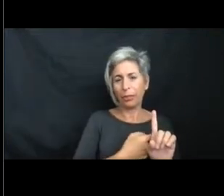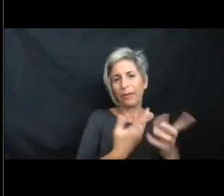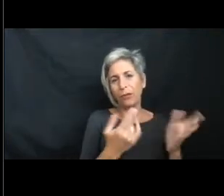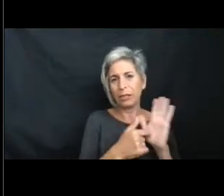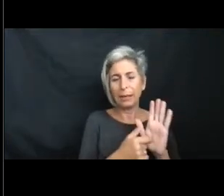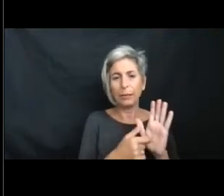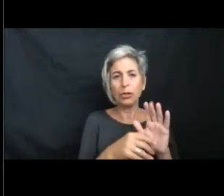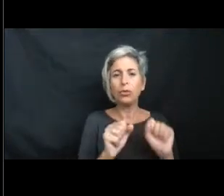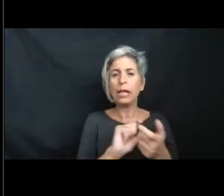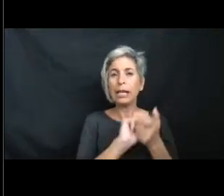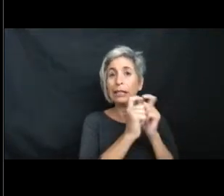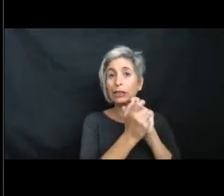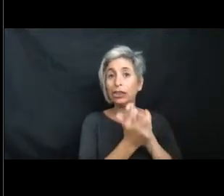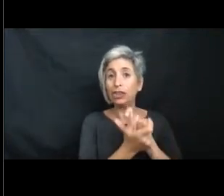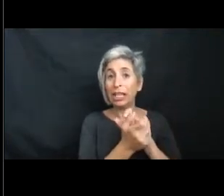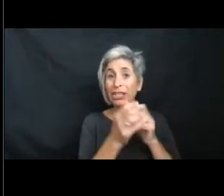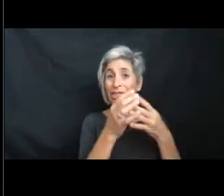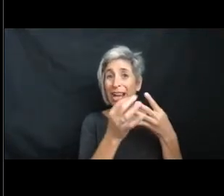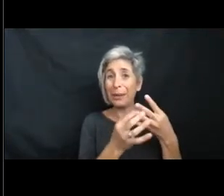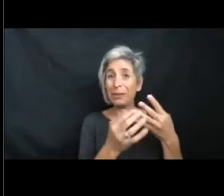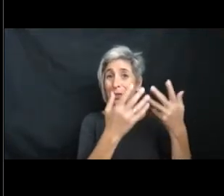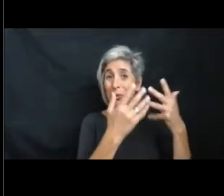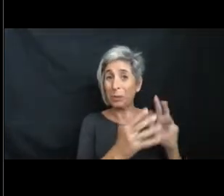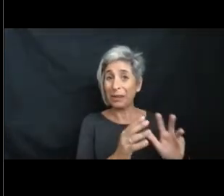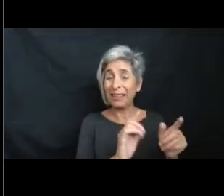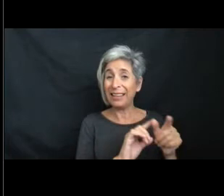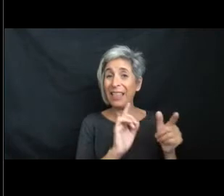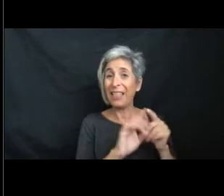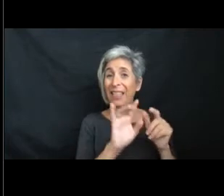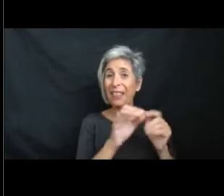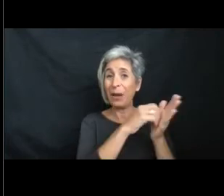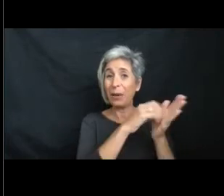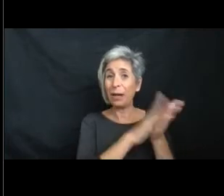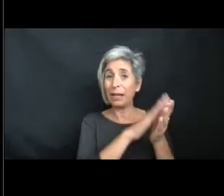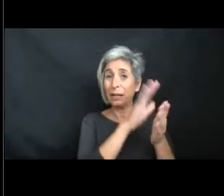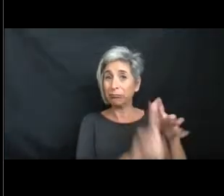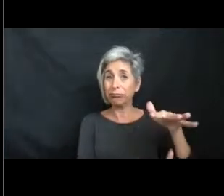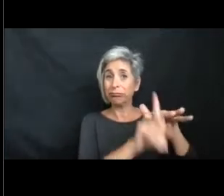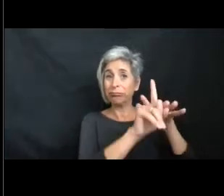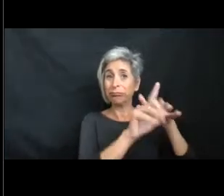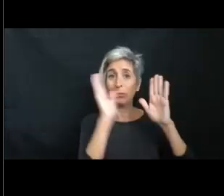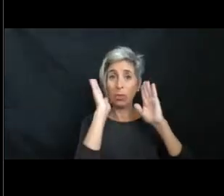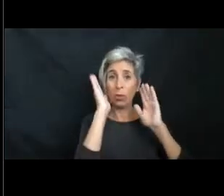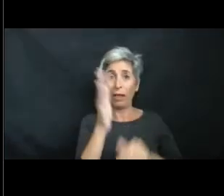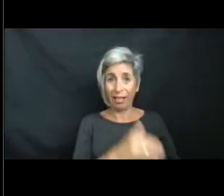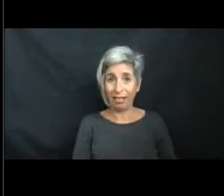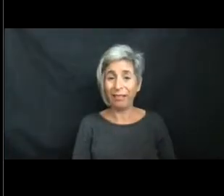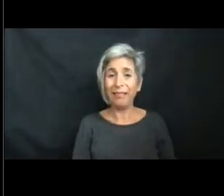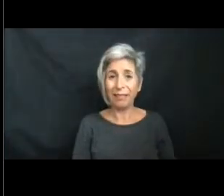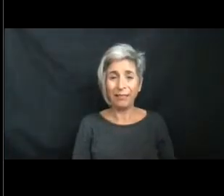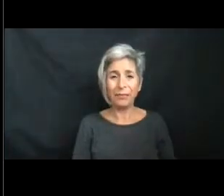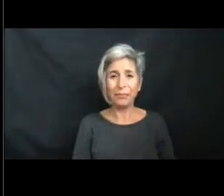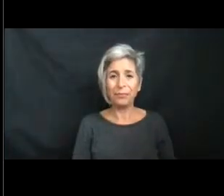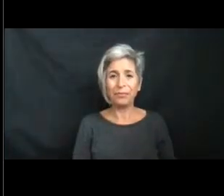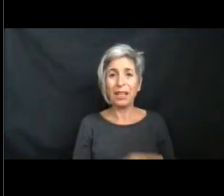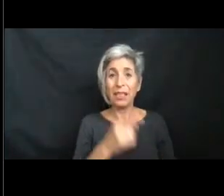then you can change your option to completed, and then that record will appear in this section right here. Active